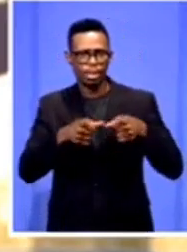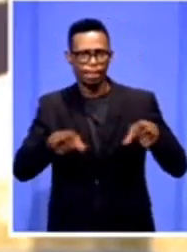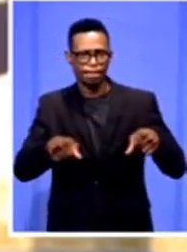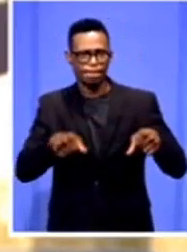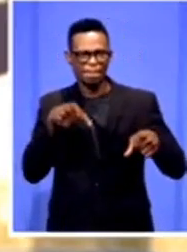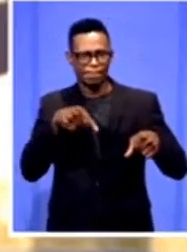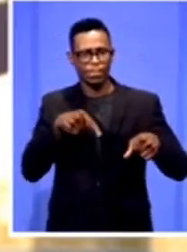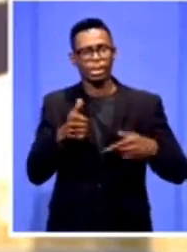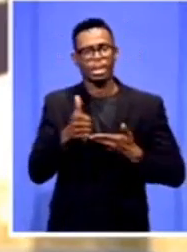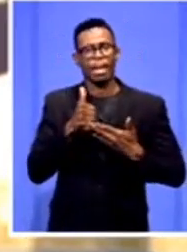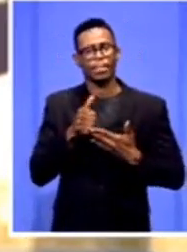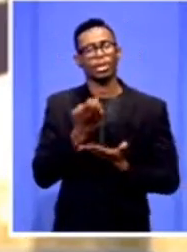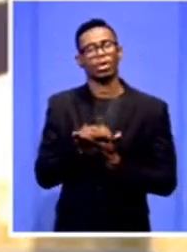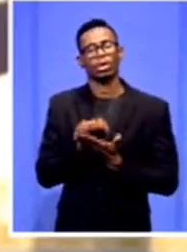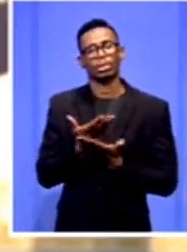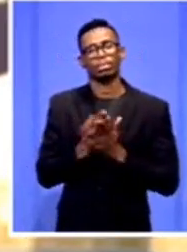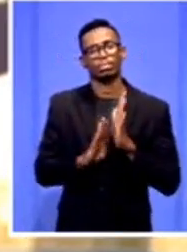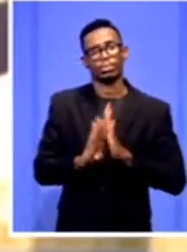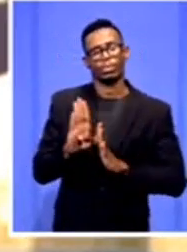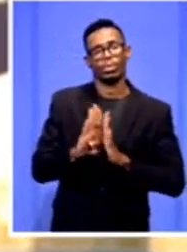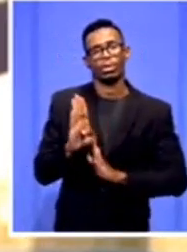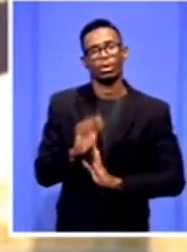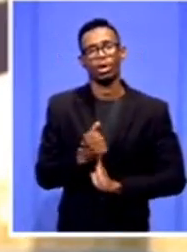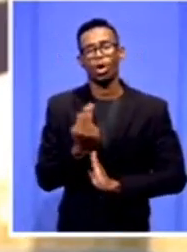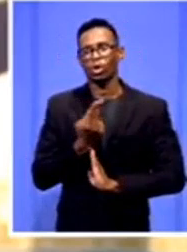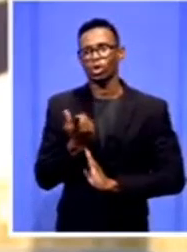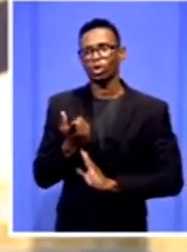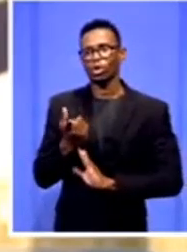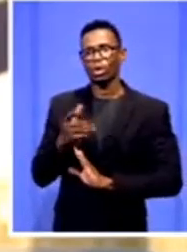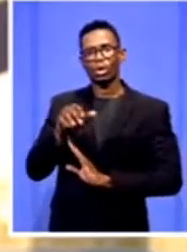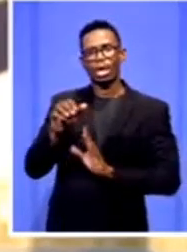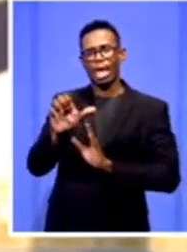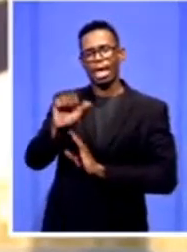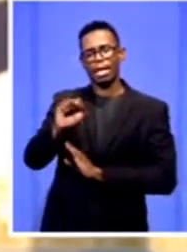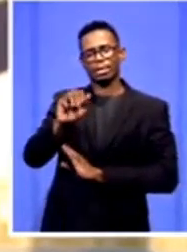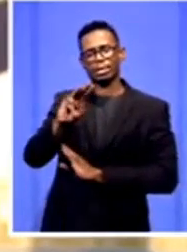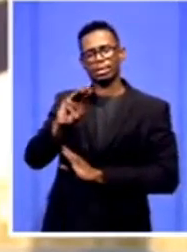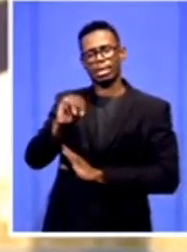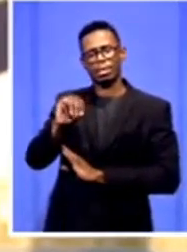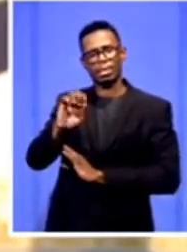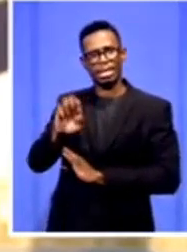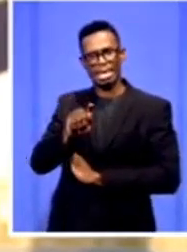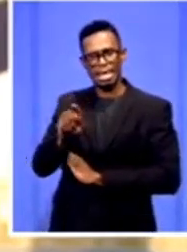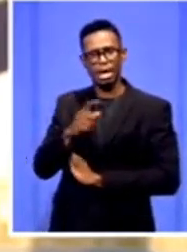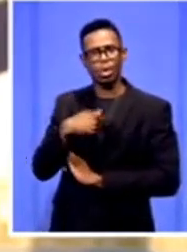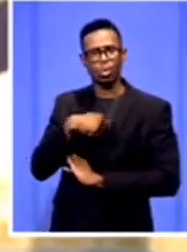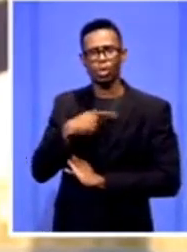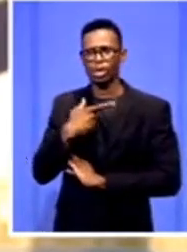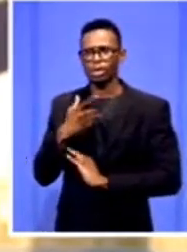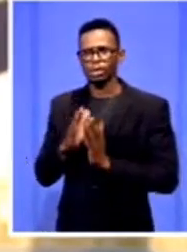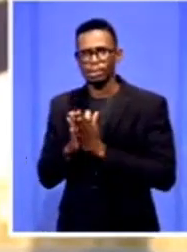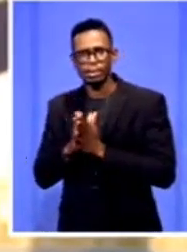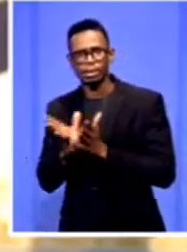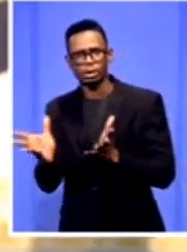medium enterprises to create much-needed jobs. That is why we continue to use our